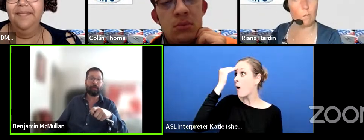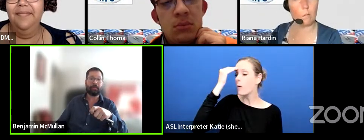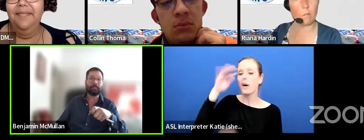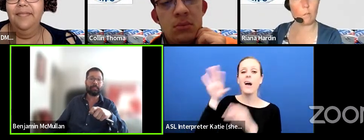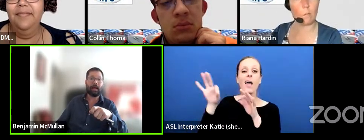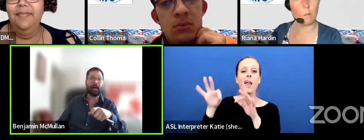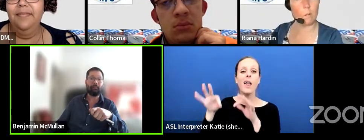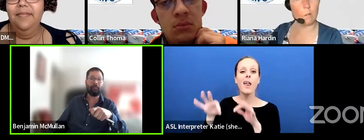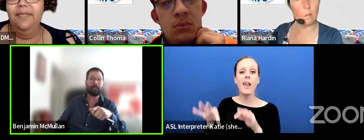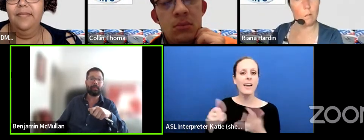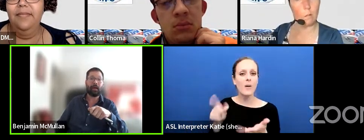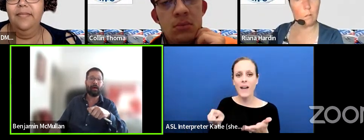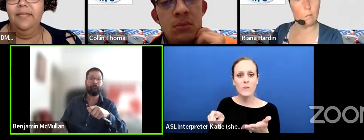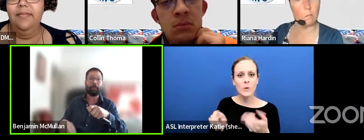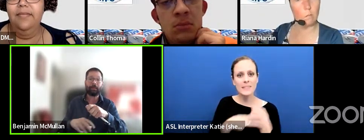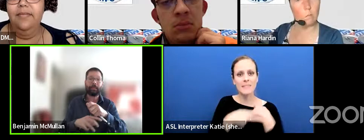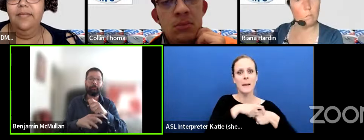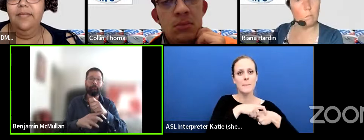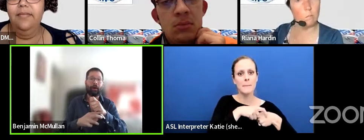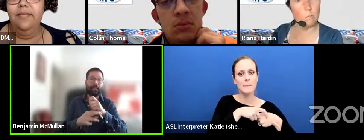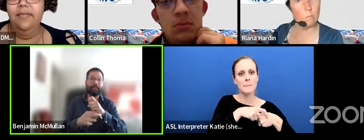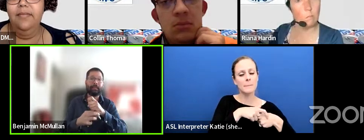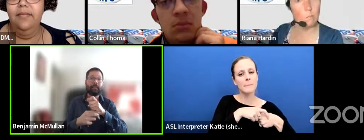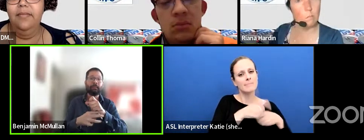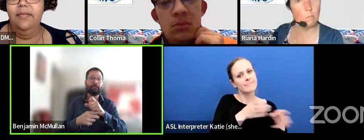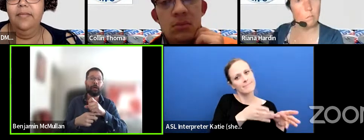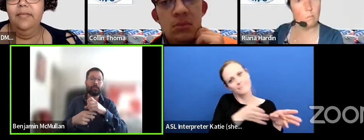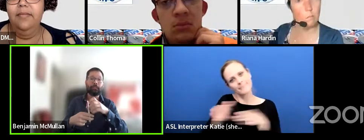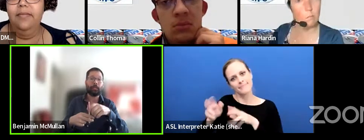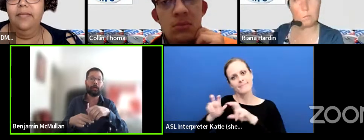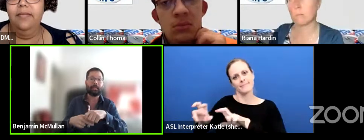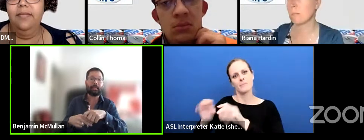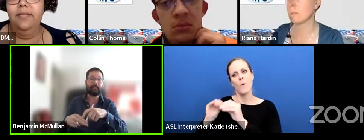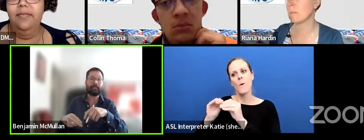spend that much time on the topic. You might